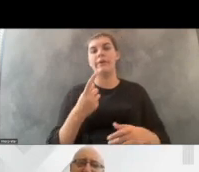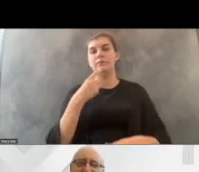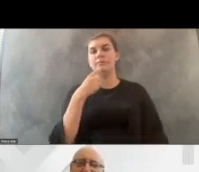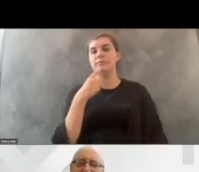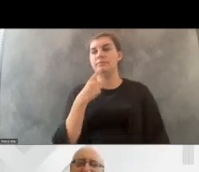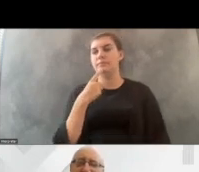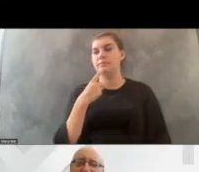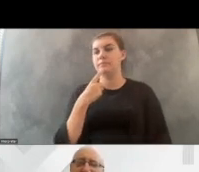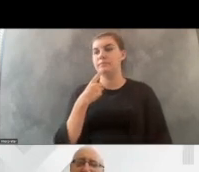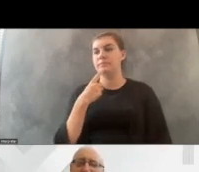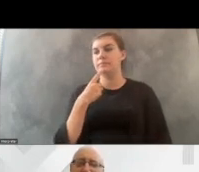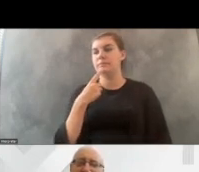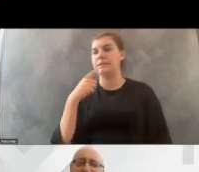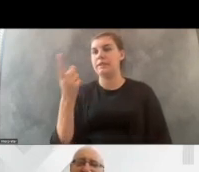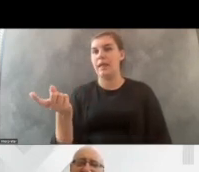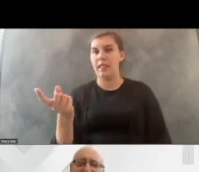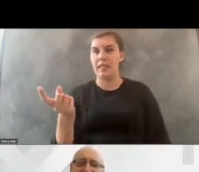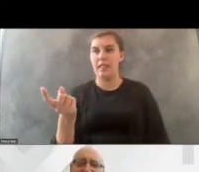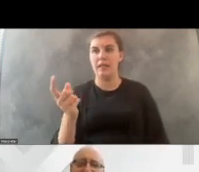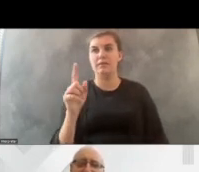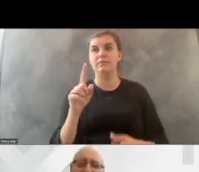requirement or allowance. And then